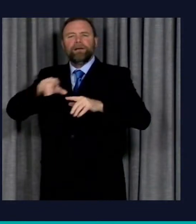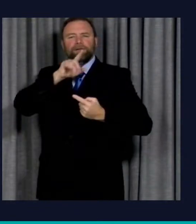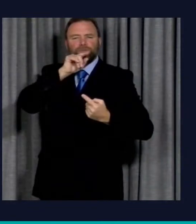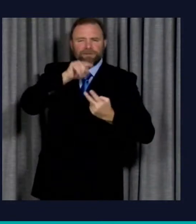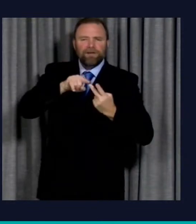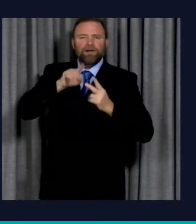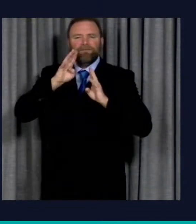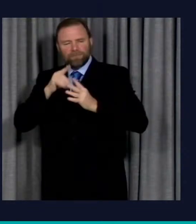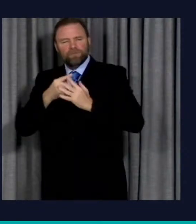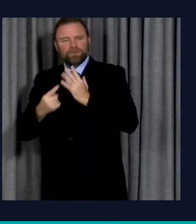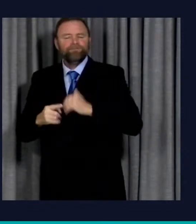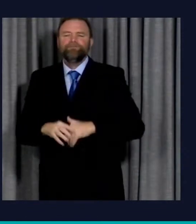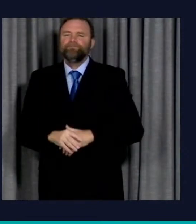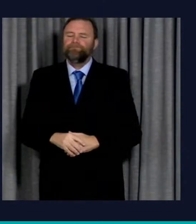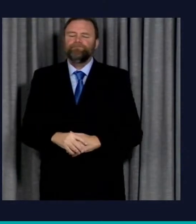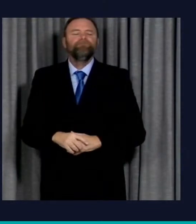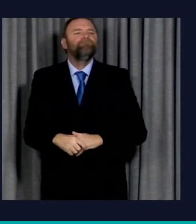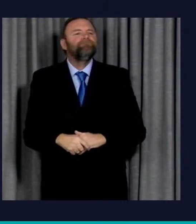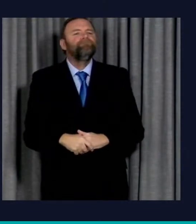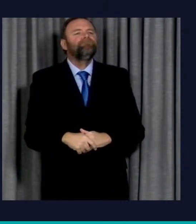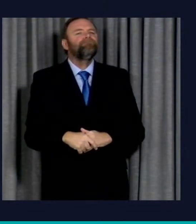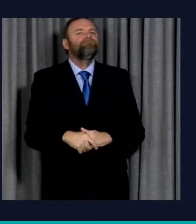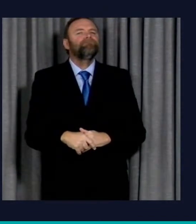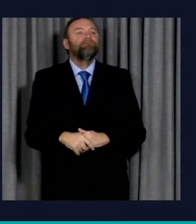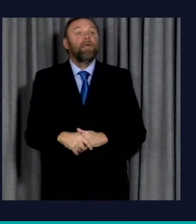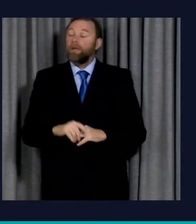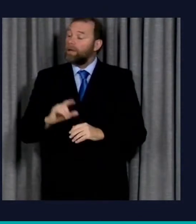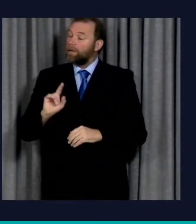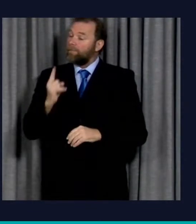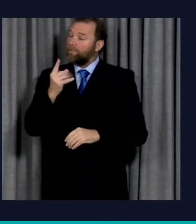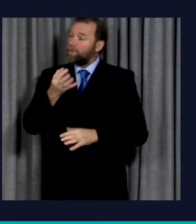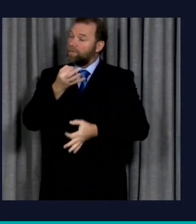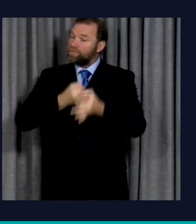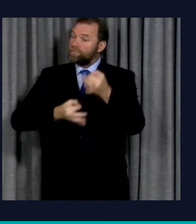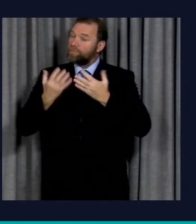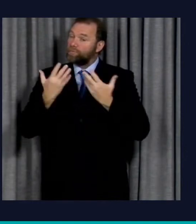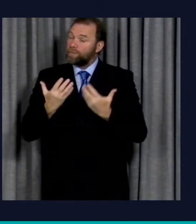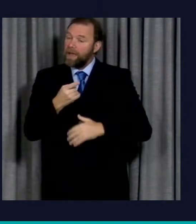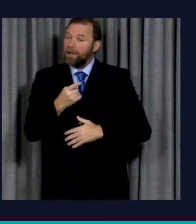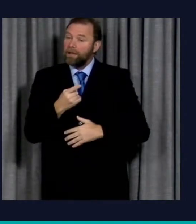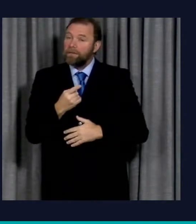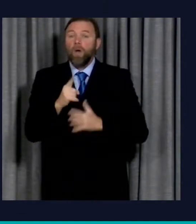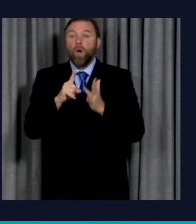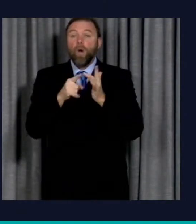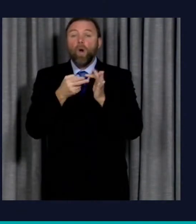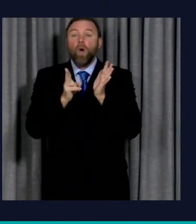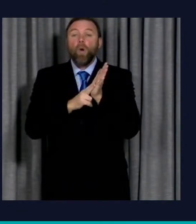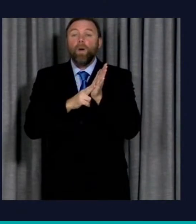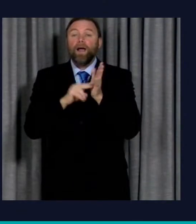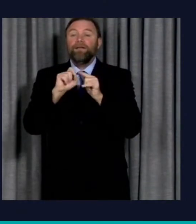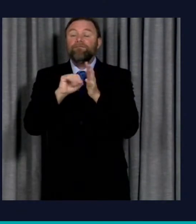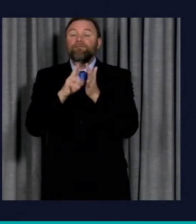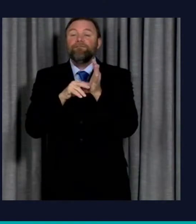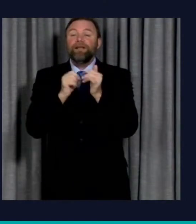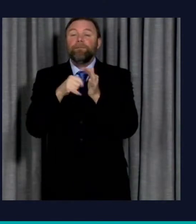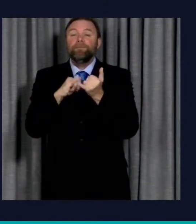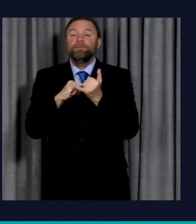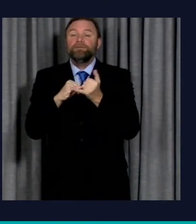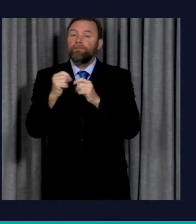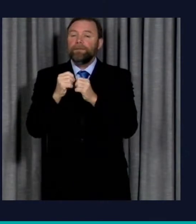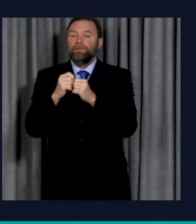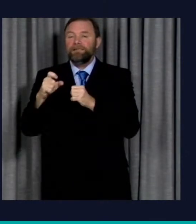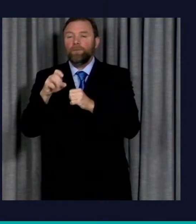media channels. And first up today, over to Owain Phillips at BBC